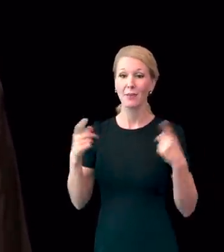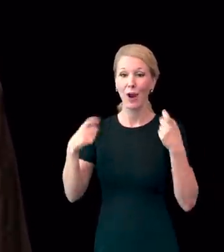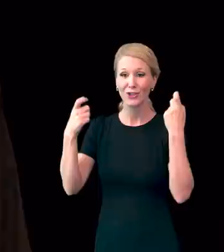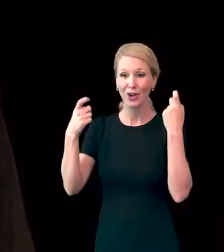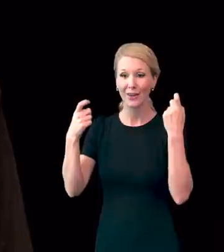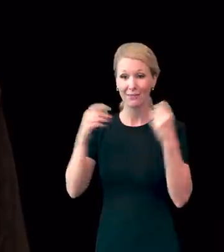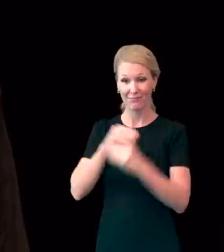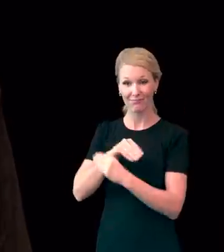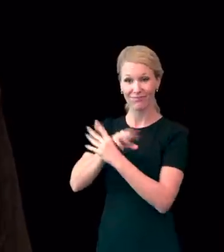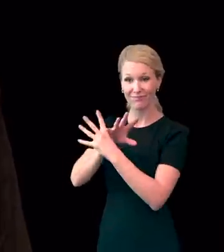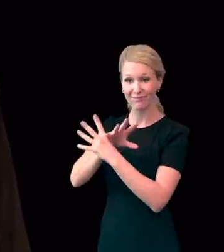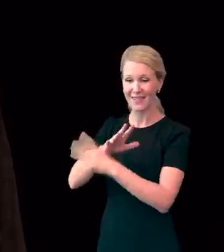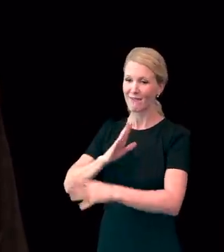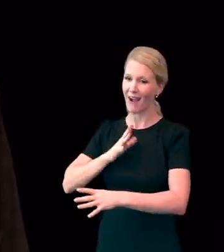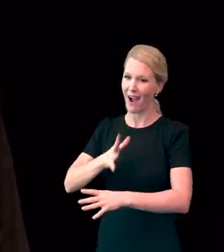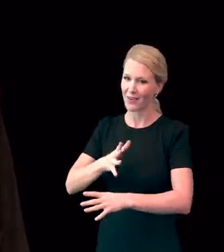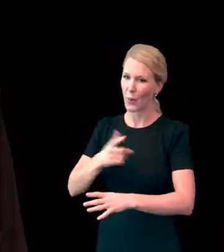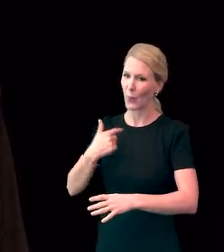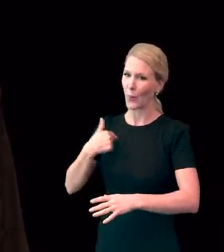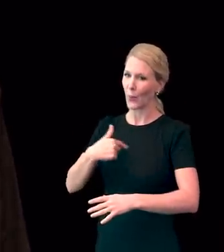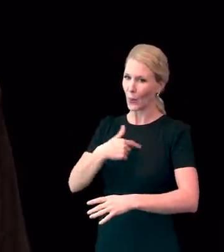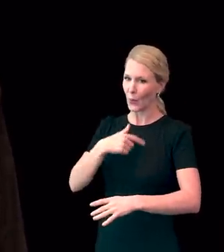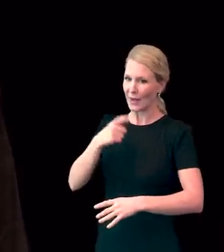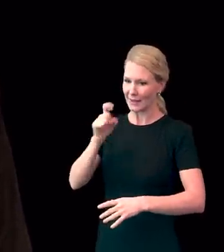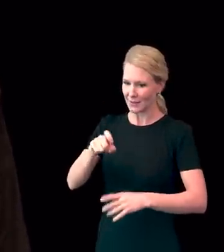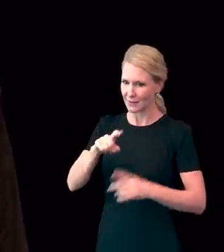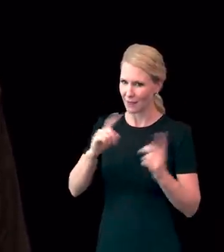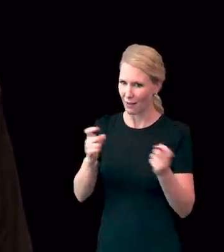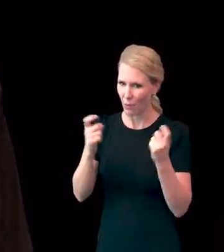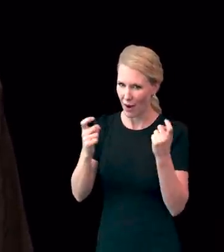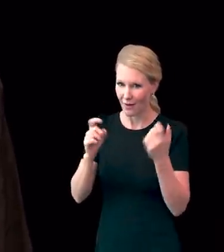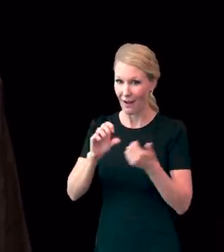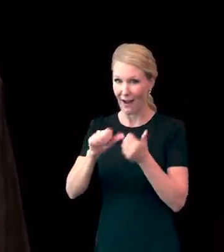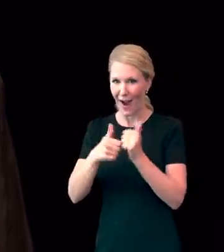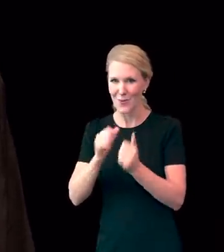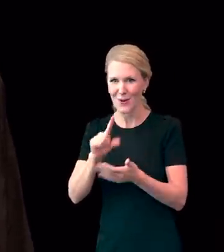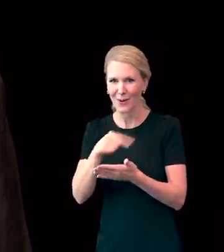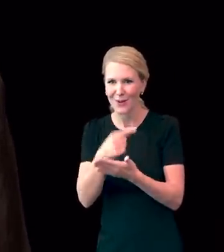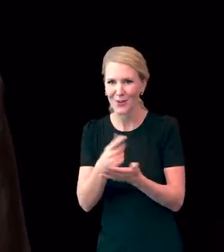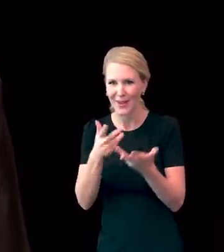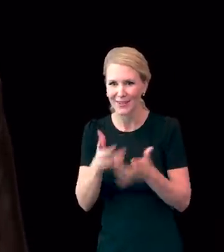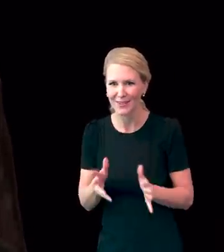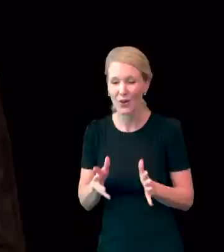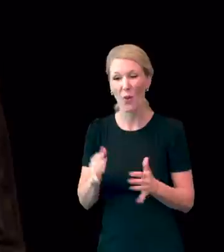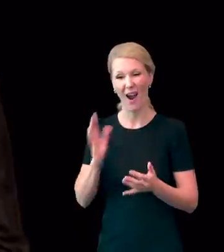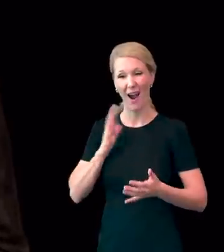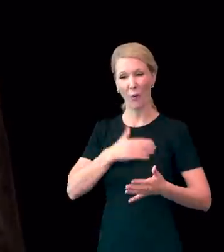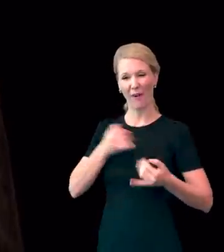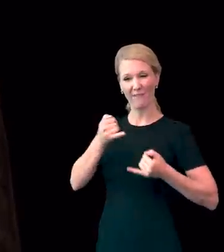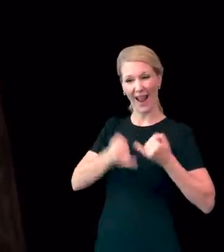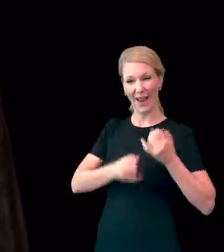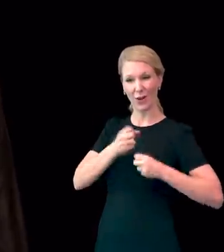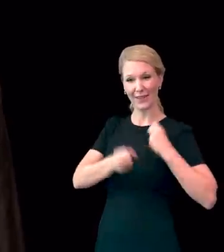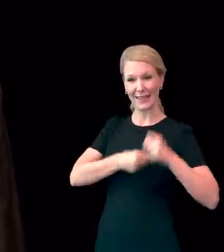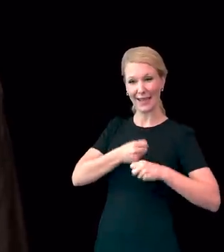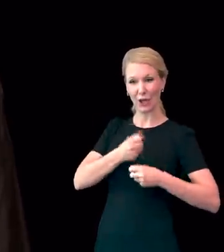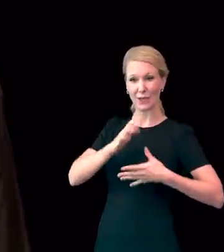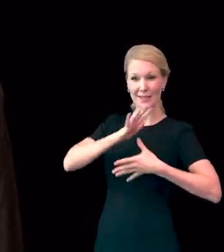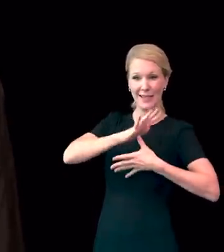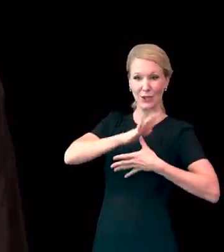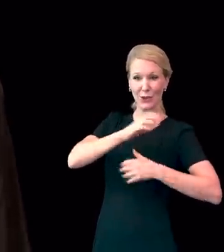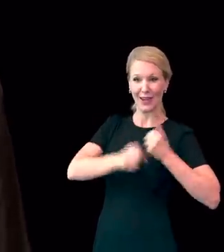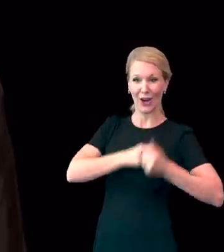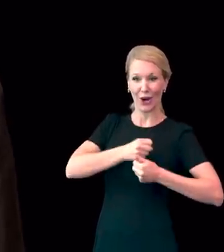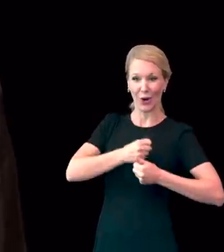that we graduated under these circumstances should not be overlooked. For a final year here, many of us expected a completely different